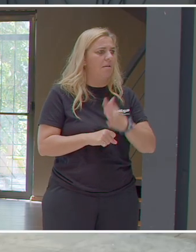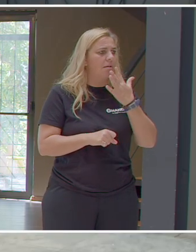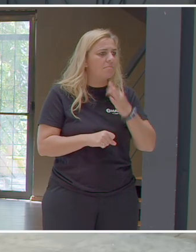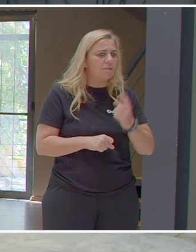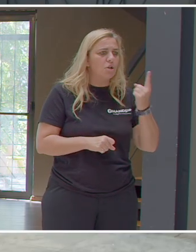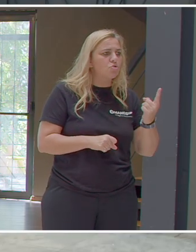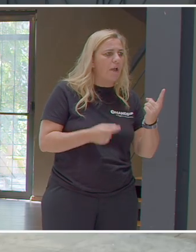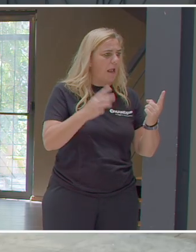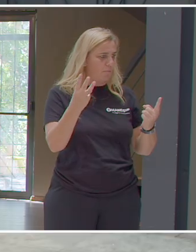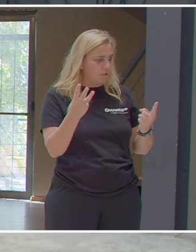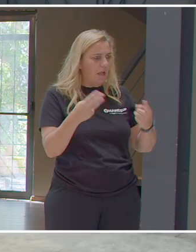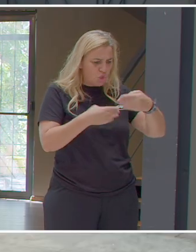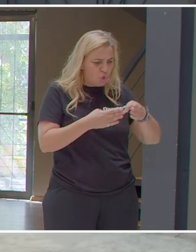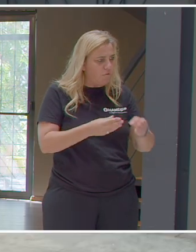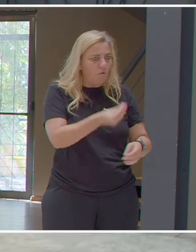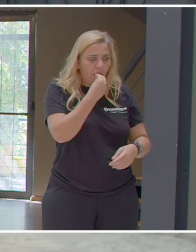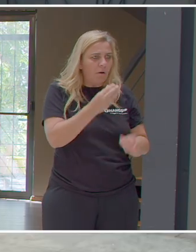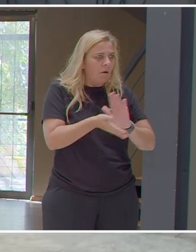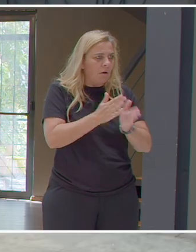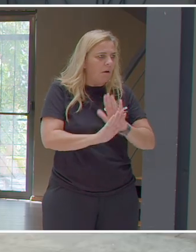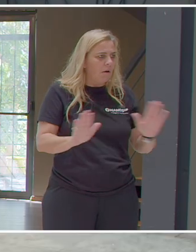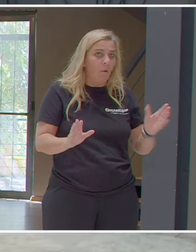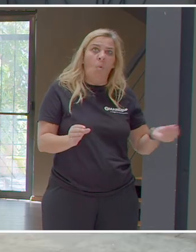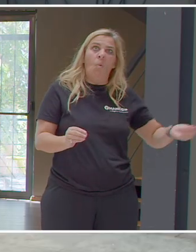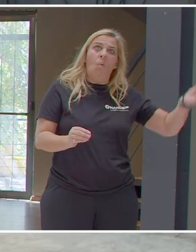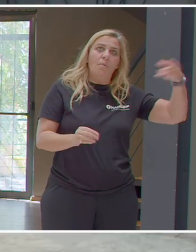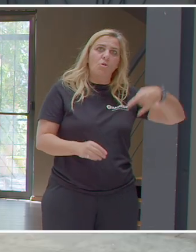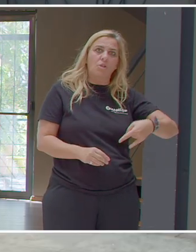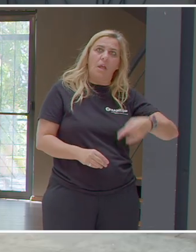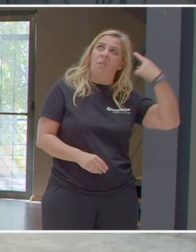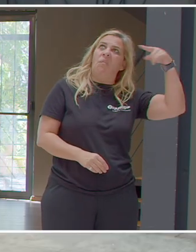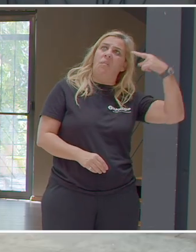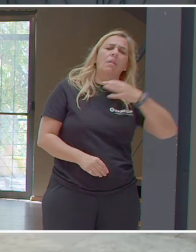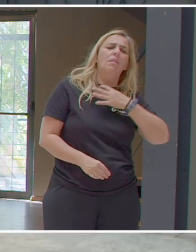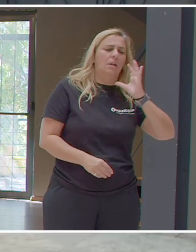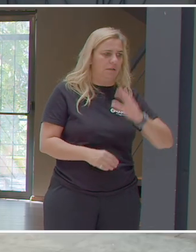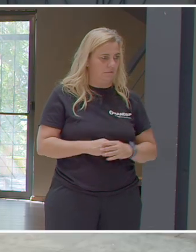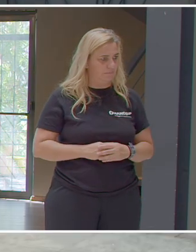with one meal. So don't exaggerate on the protein.